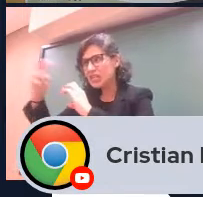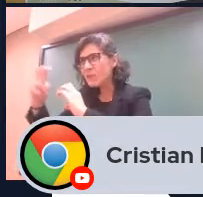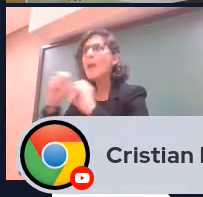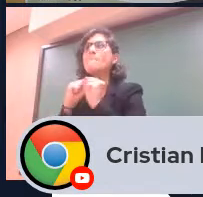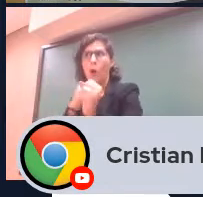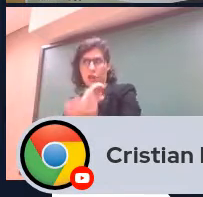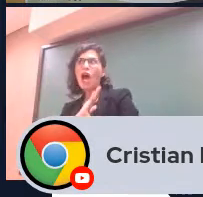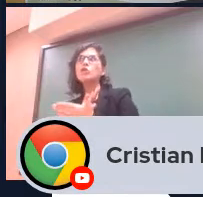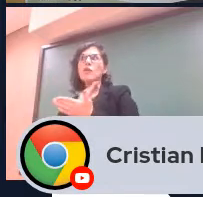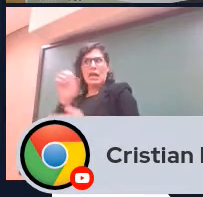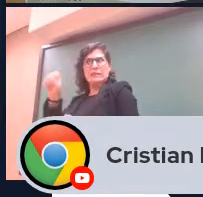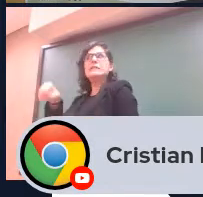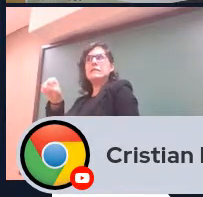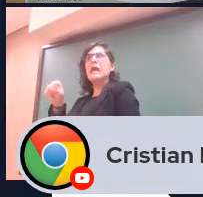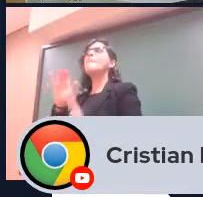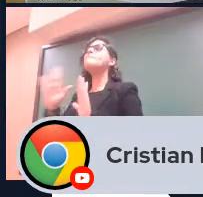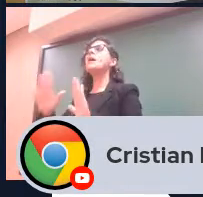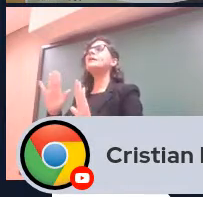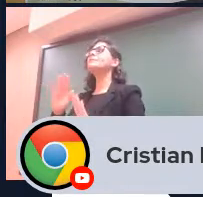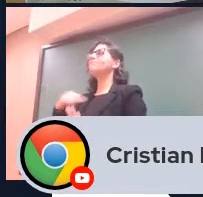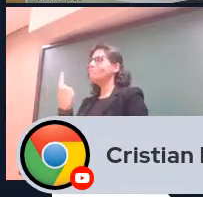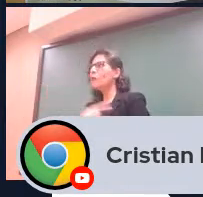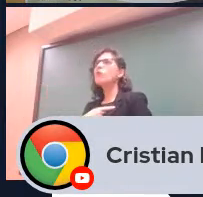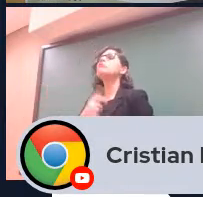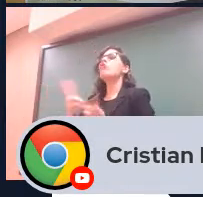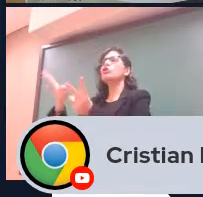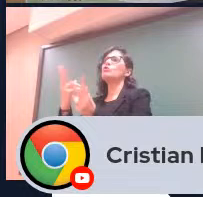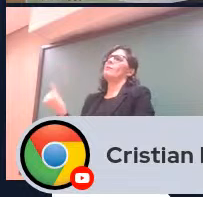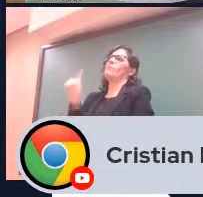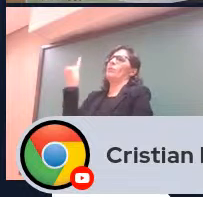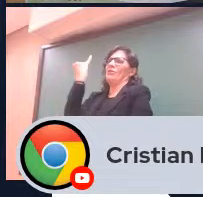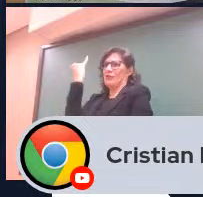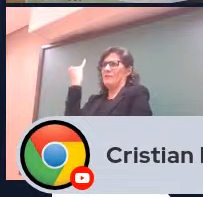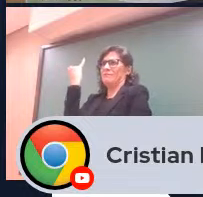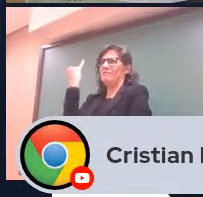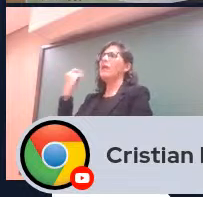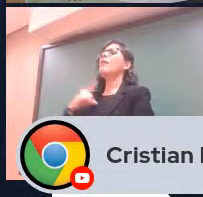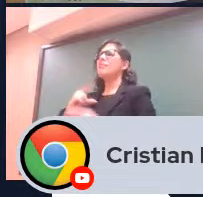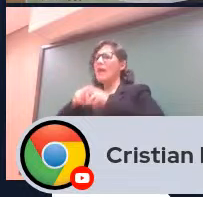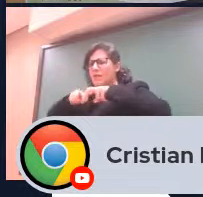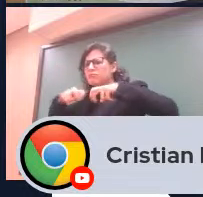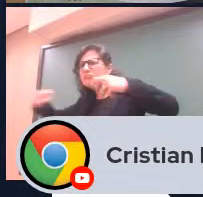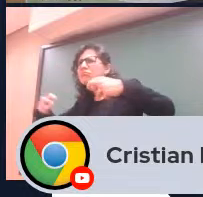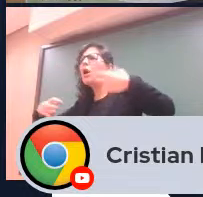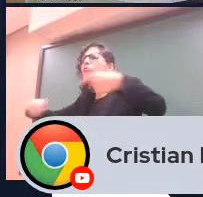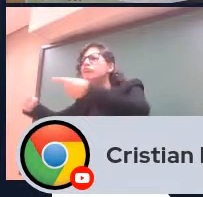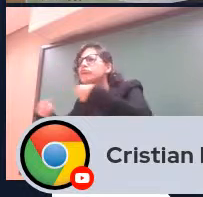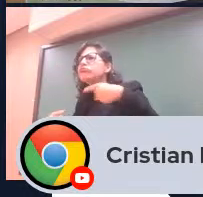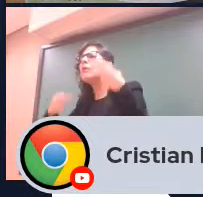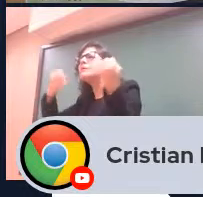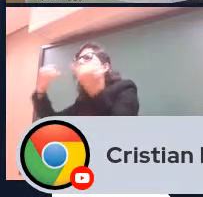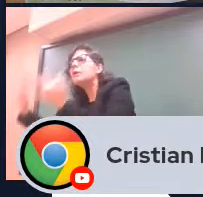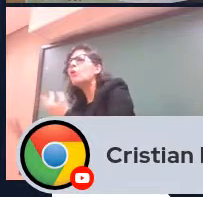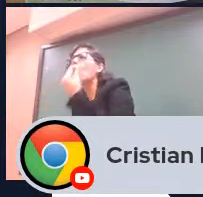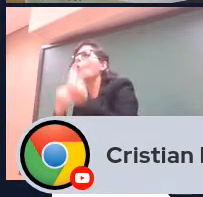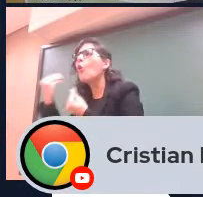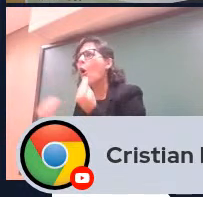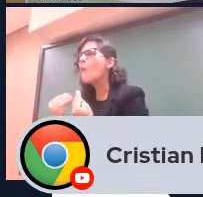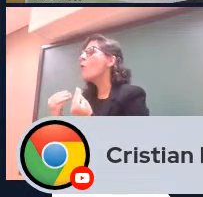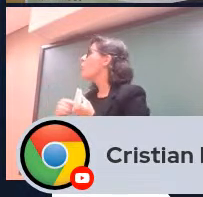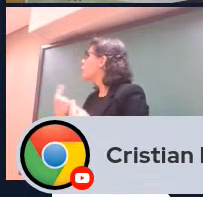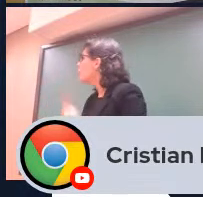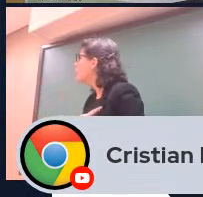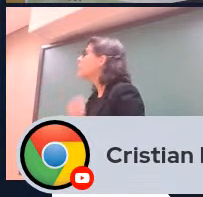yes in that paper. There was a round table. The best way to summarize the round table is to go and just watch that 1 hour to hear all